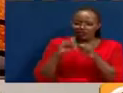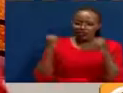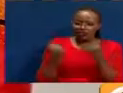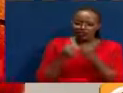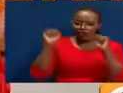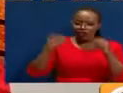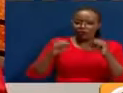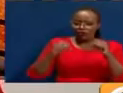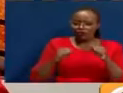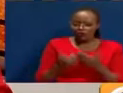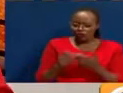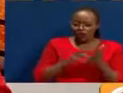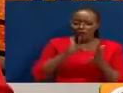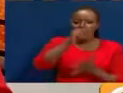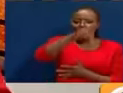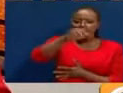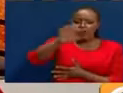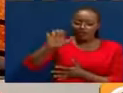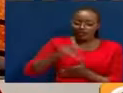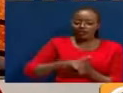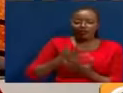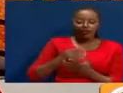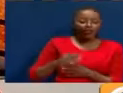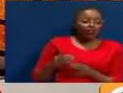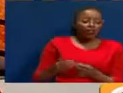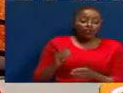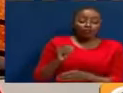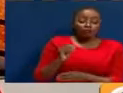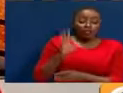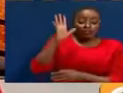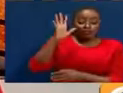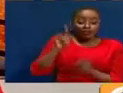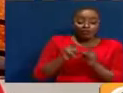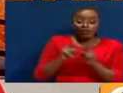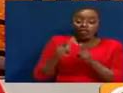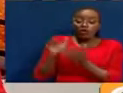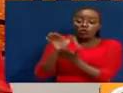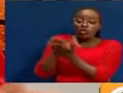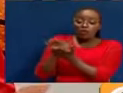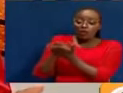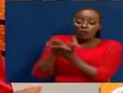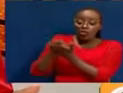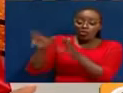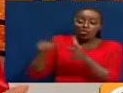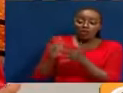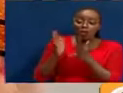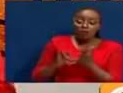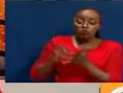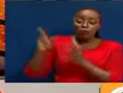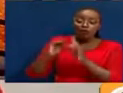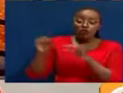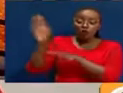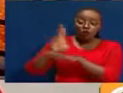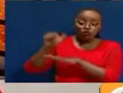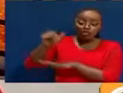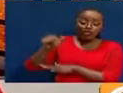that we could actually procure PPEs at ridiculously inflated prices and let them lie in stores with no one to buy or